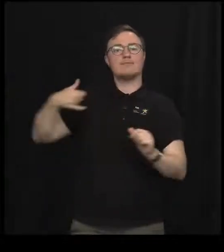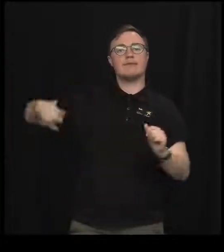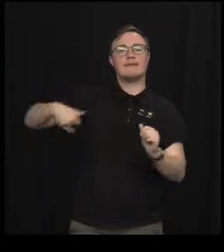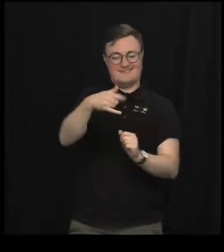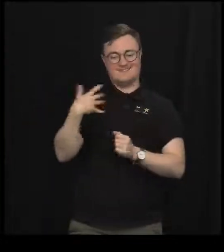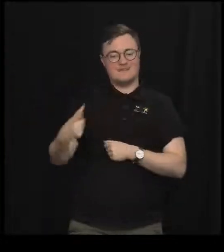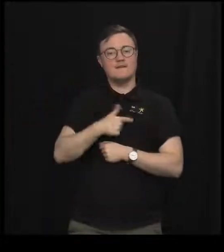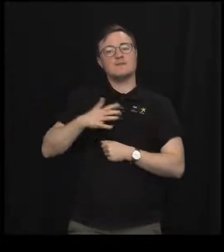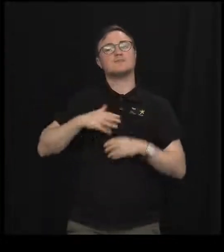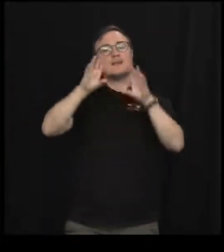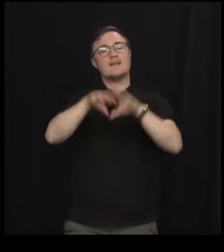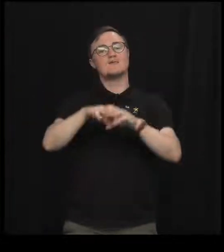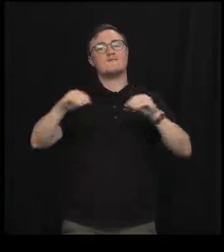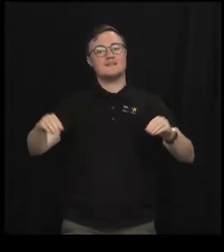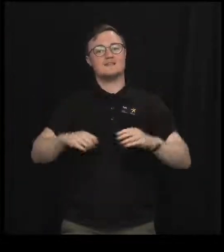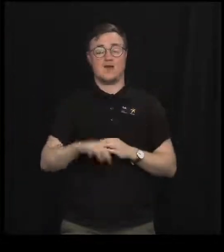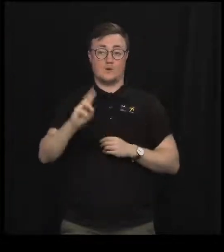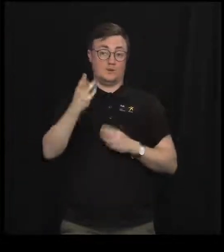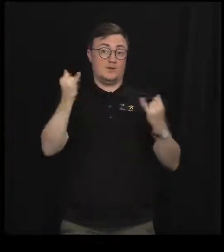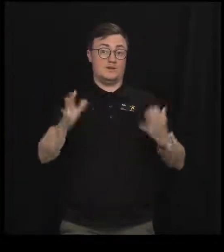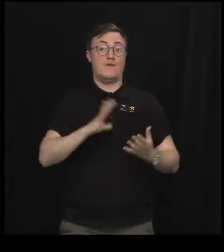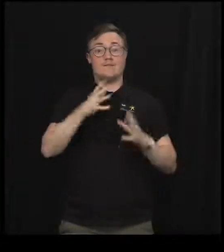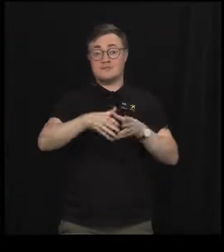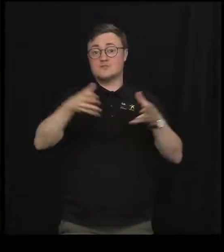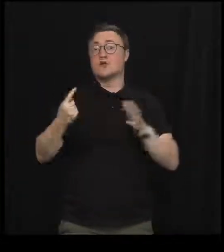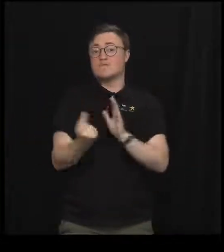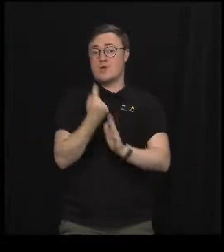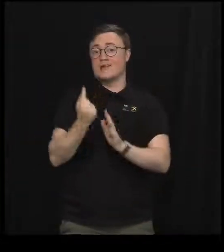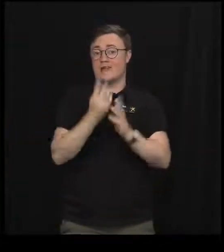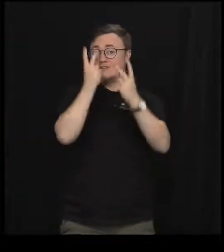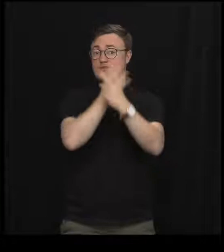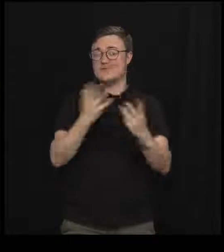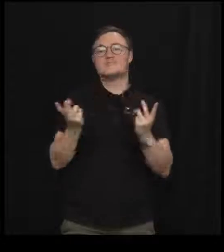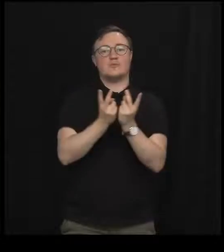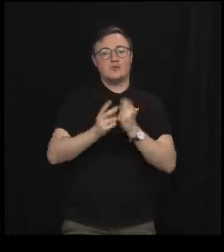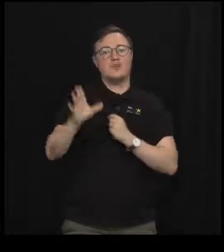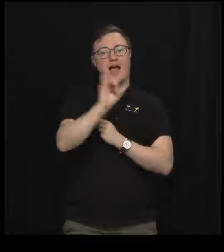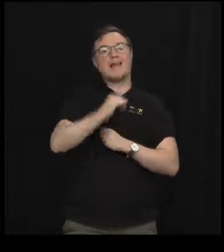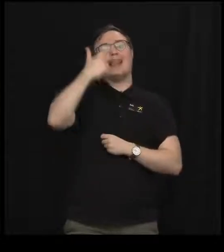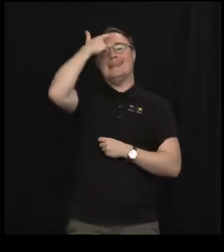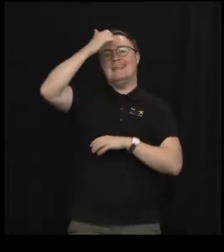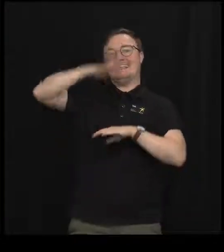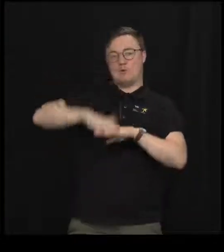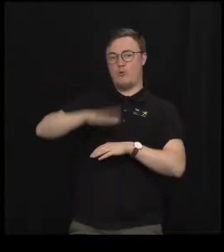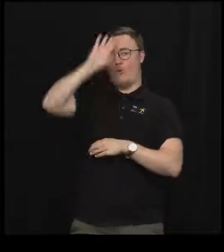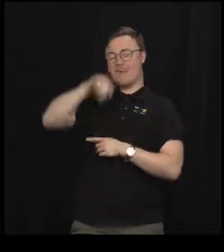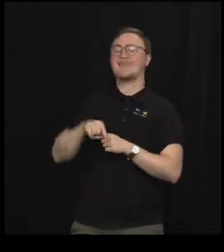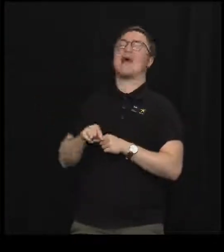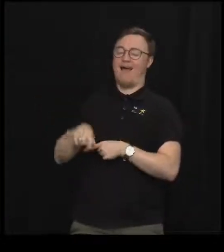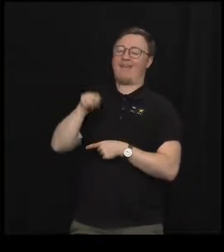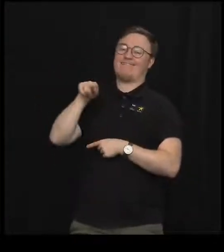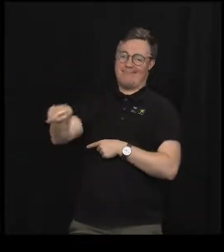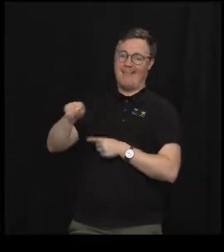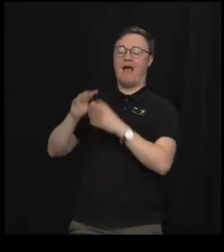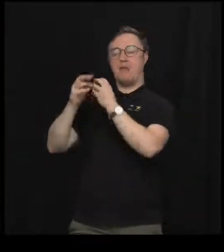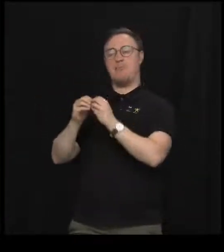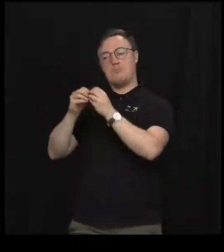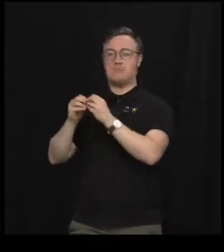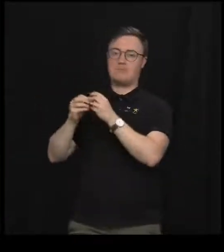becoming better and better. We're innovating around those as well, so that also people can build trust in that. They know where it comes from. There's no game